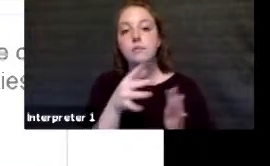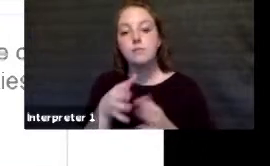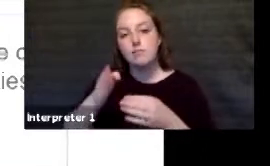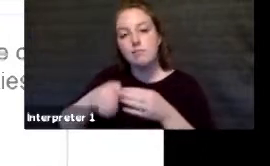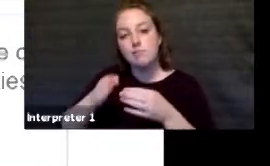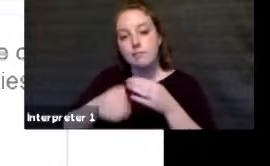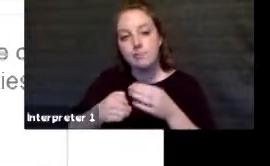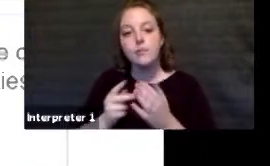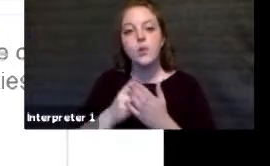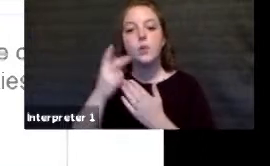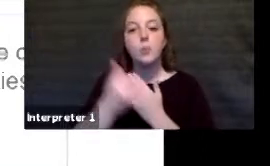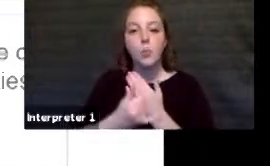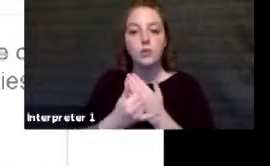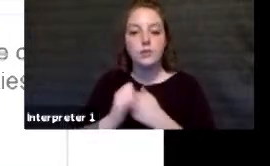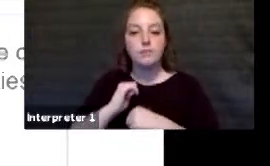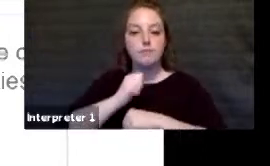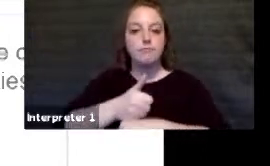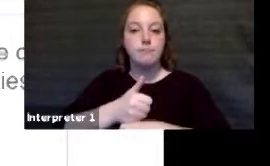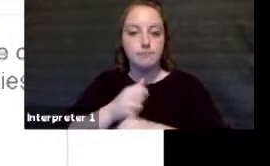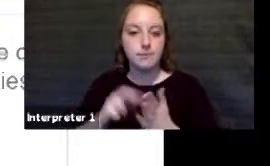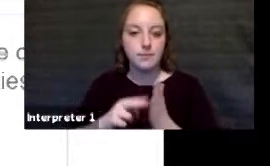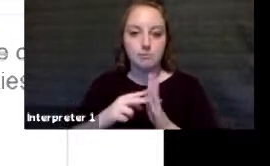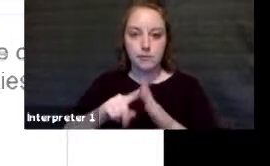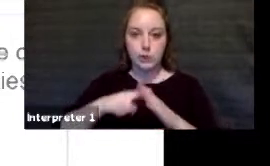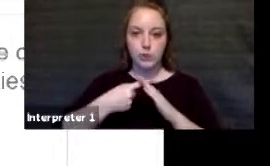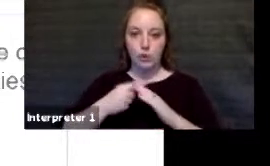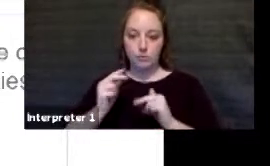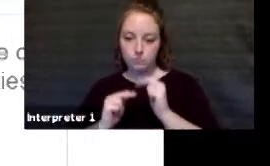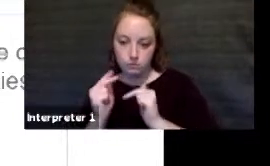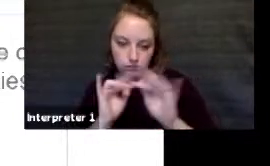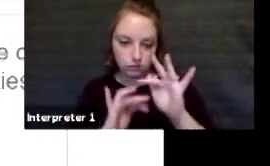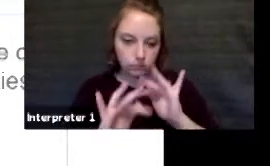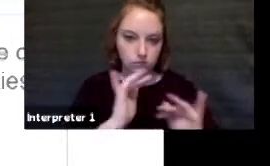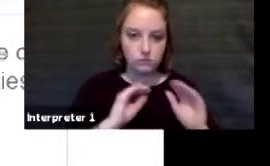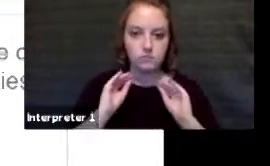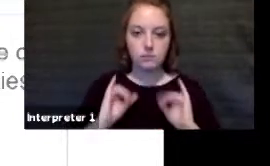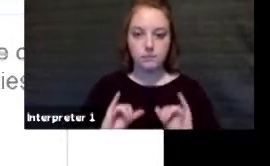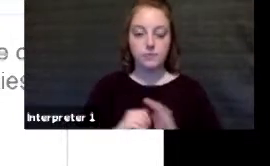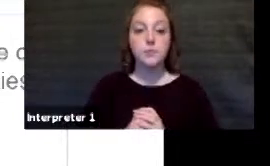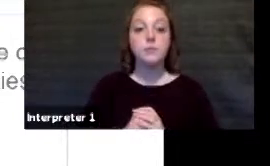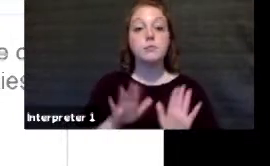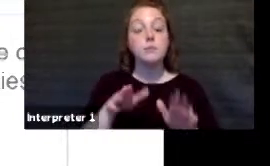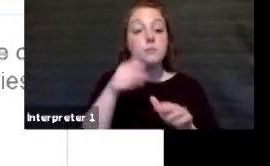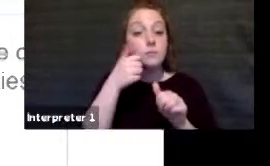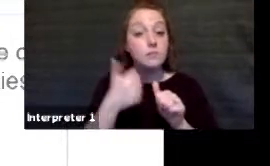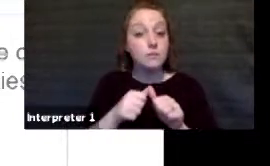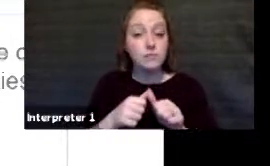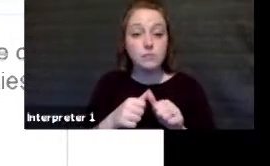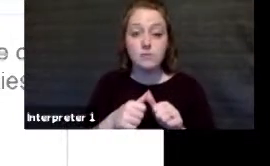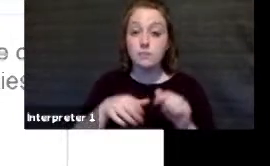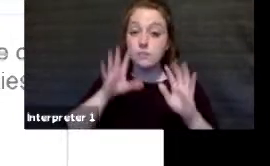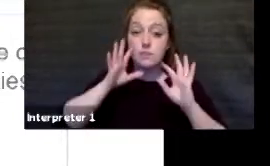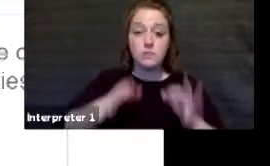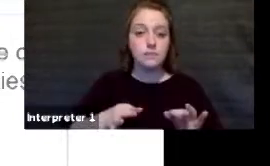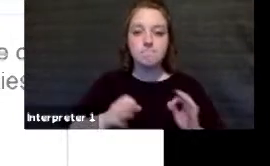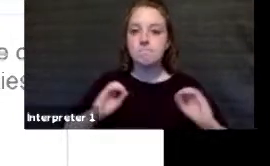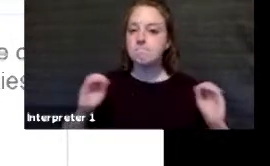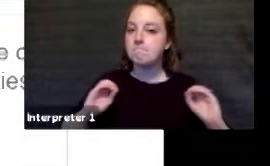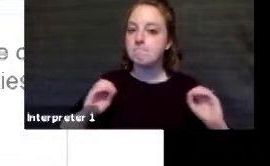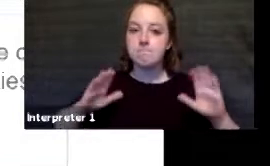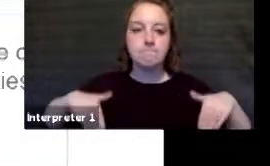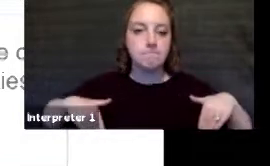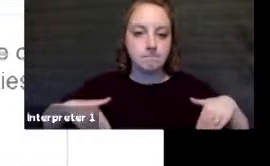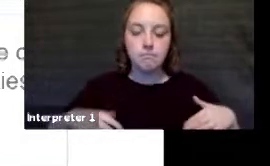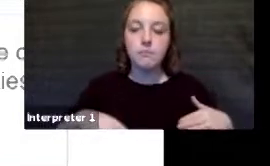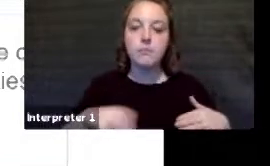there to follow. Main thing out of this slide, again, remember no decisions have been made by the, at this point, the board is still going to evaluate